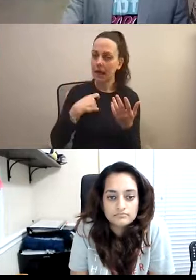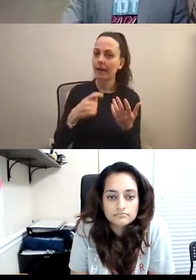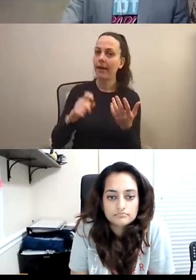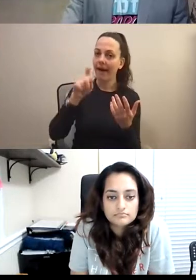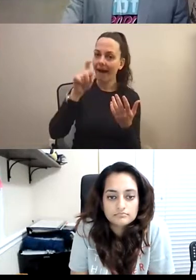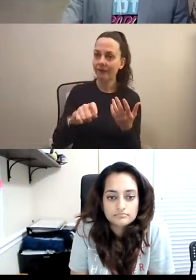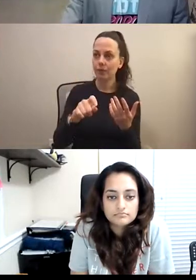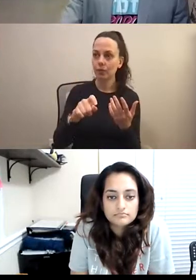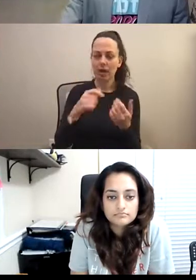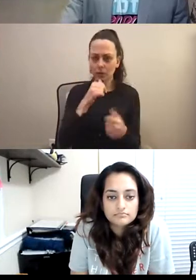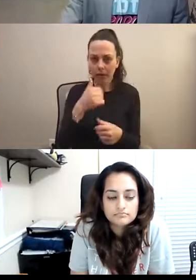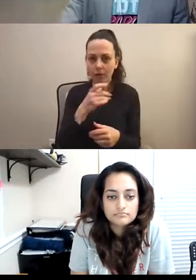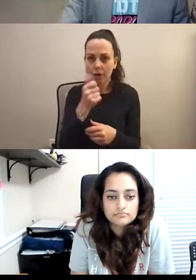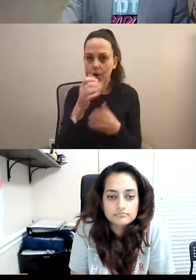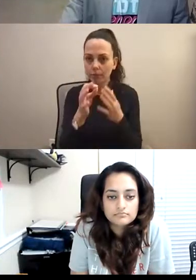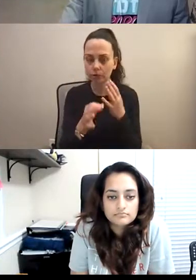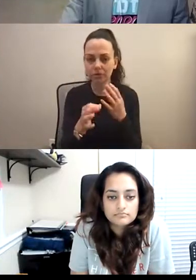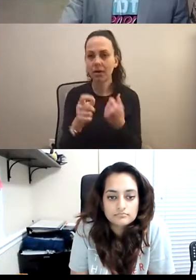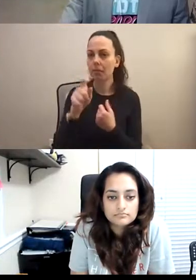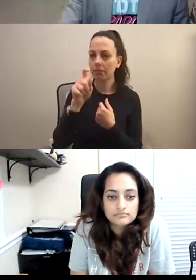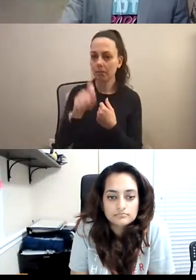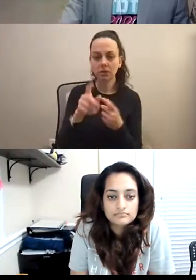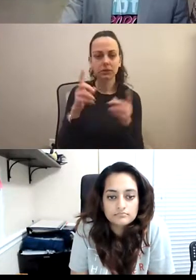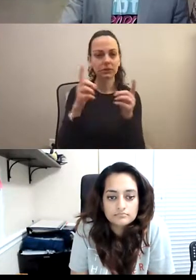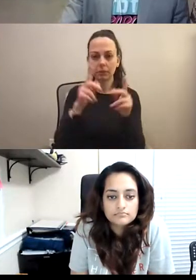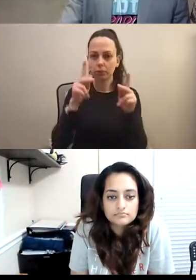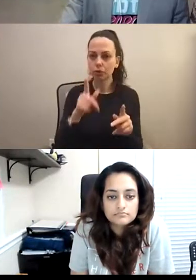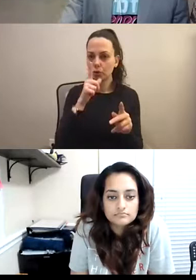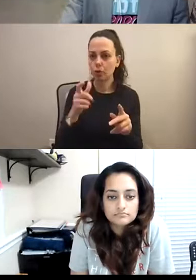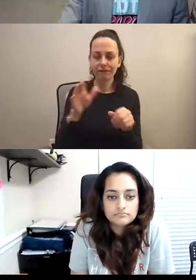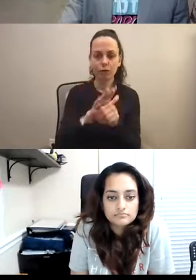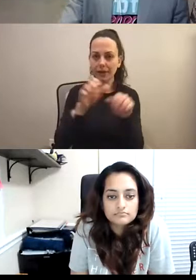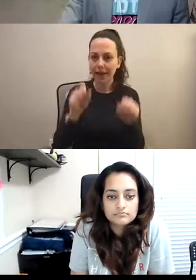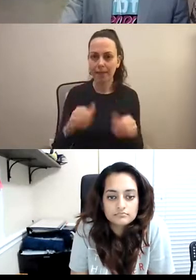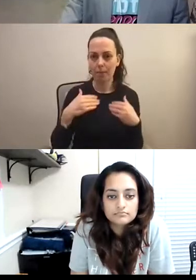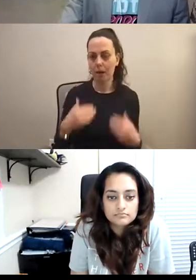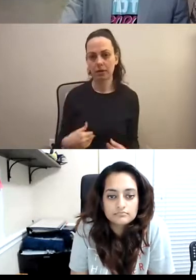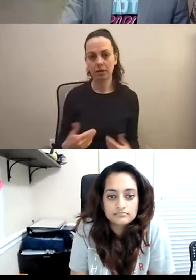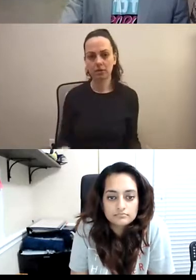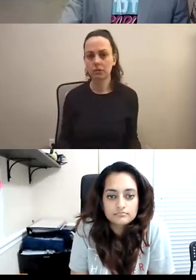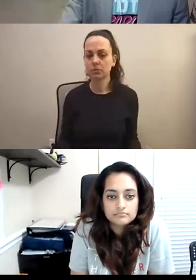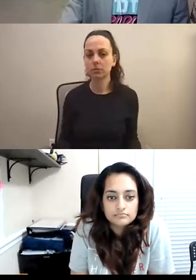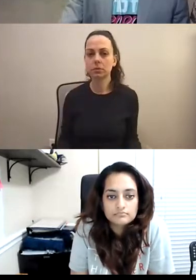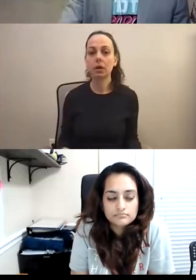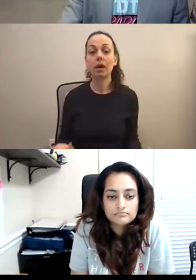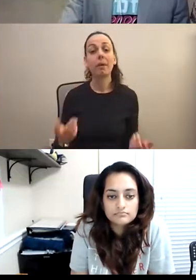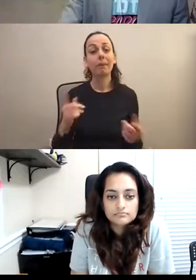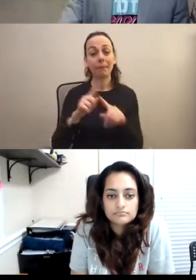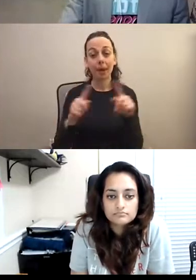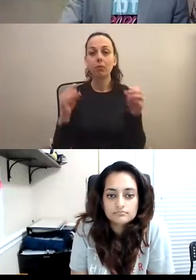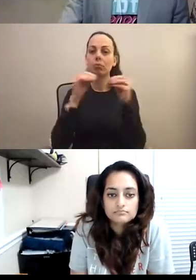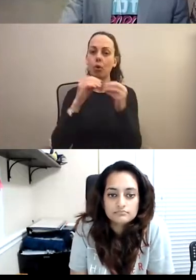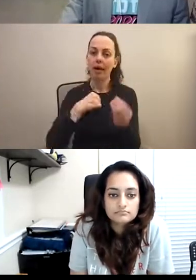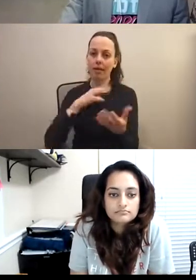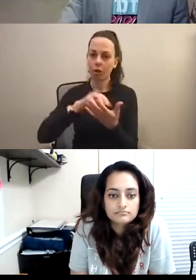I don't have any other choice. I have to date somebody who's able-bodied. But the more that I've learned about disability